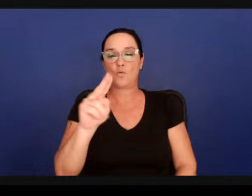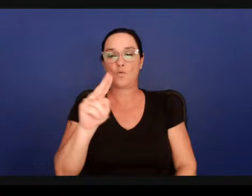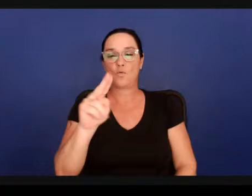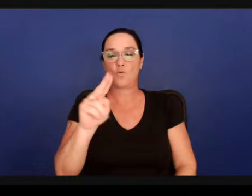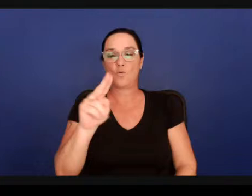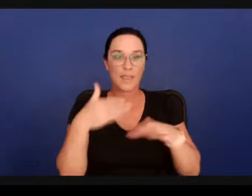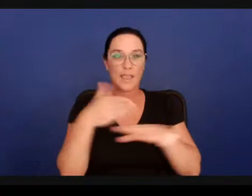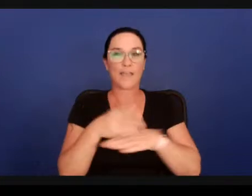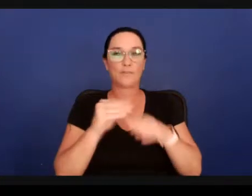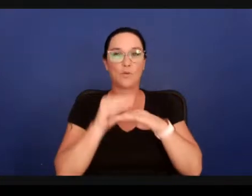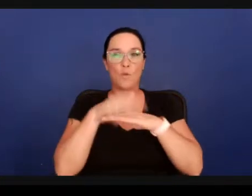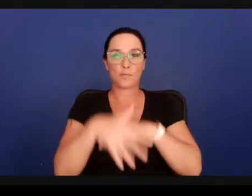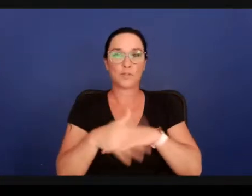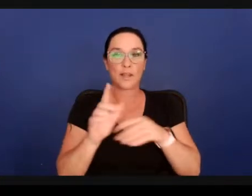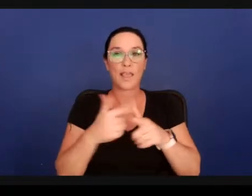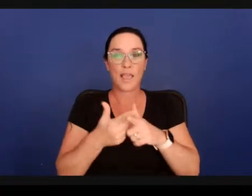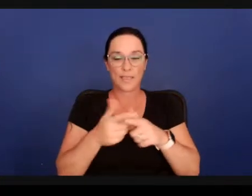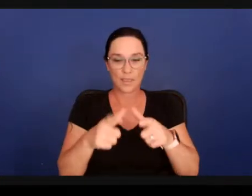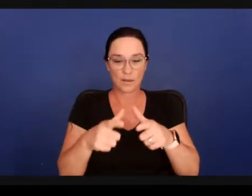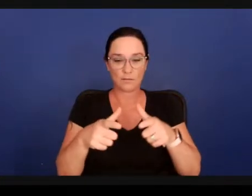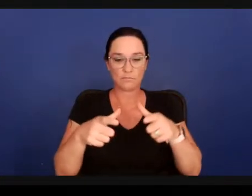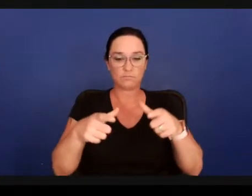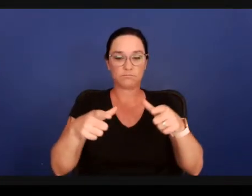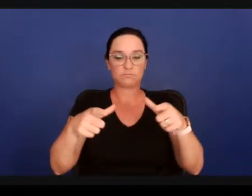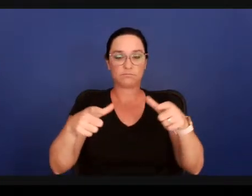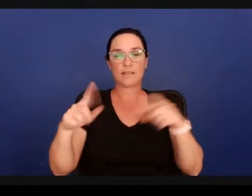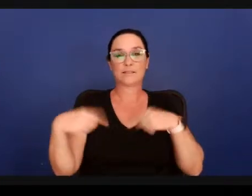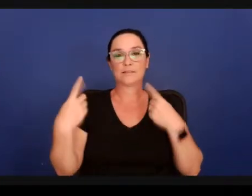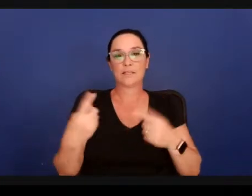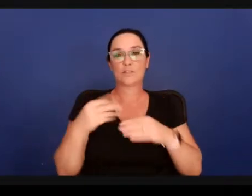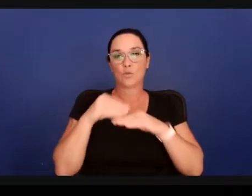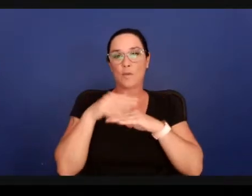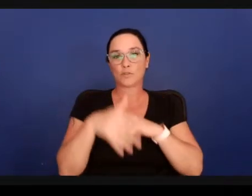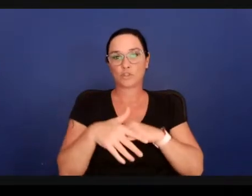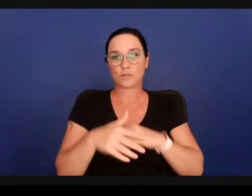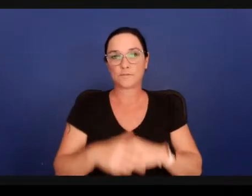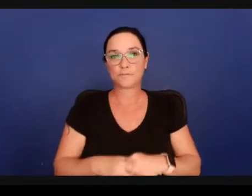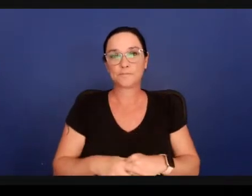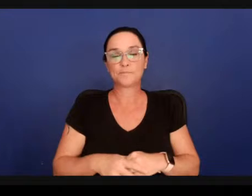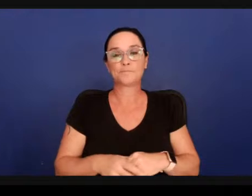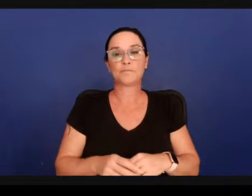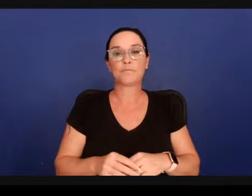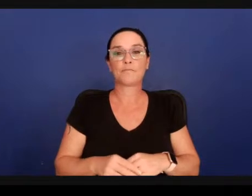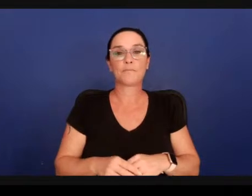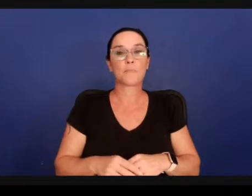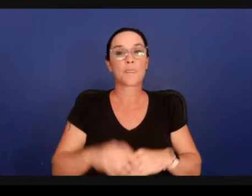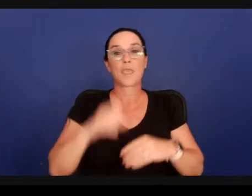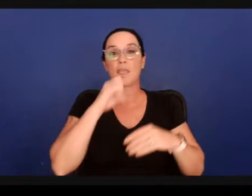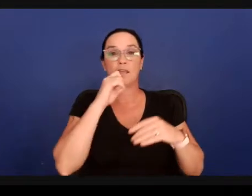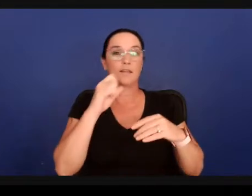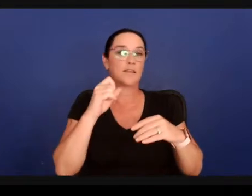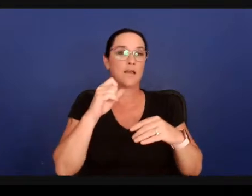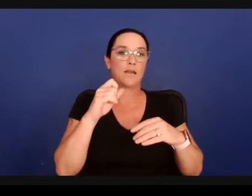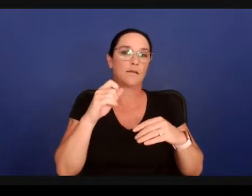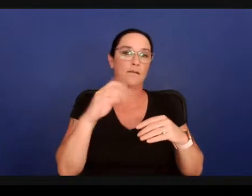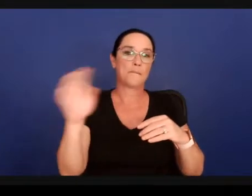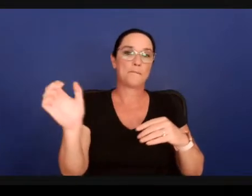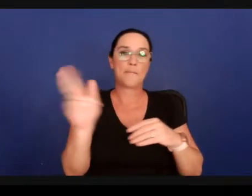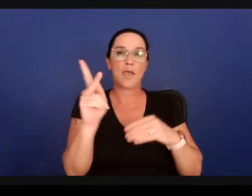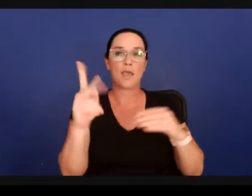it's recovered since then. Right? So here we are still marching right back. We still have not recovered the